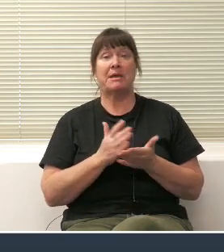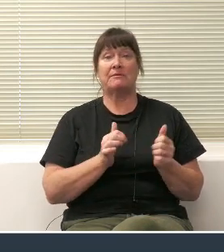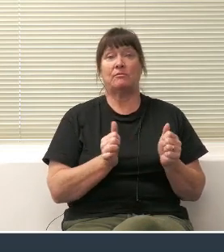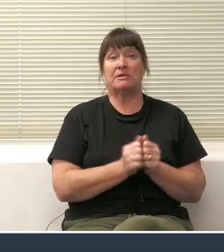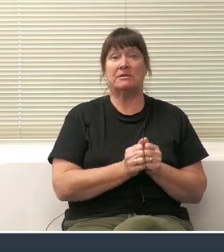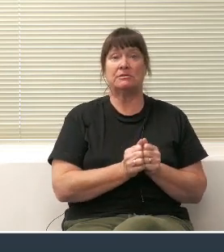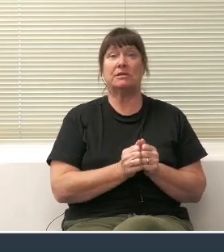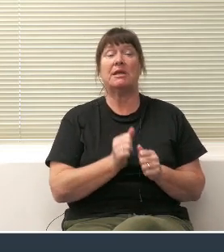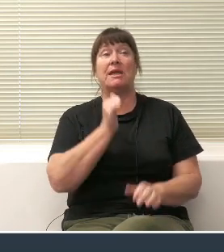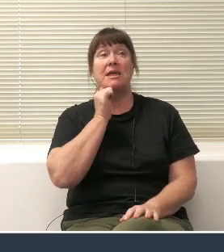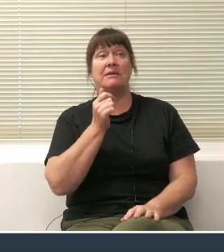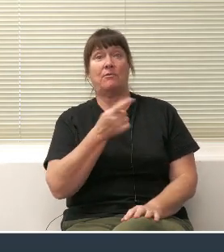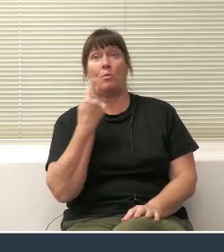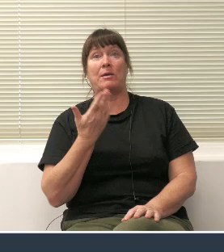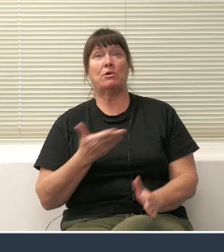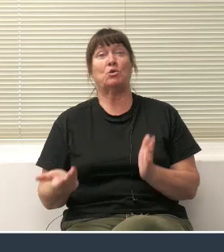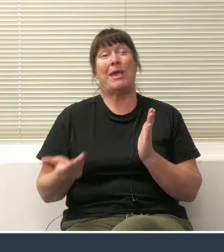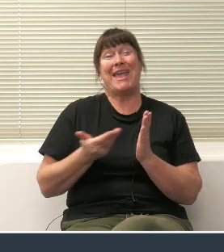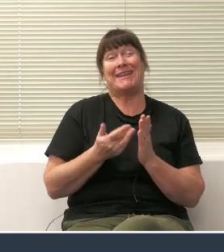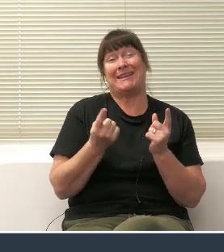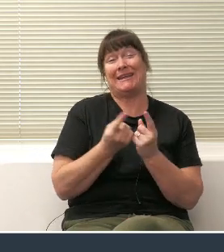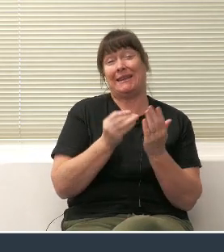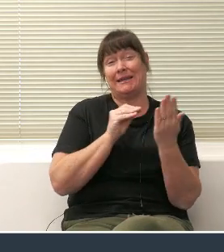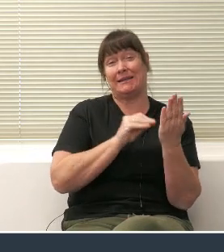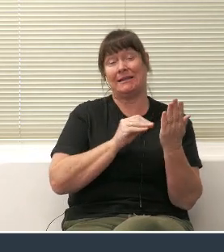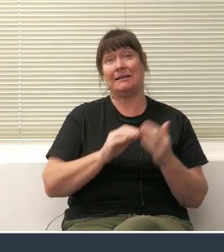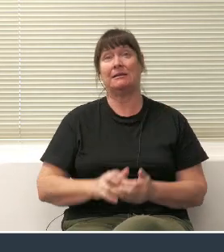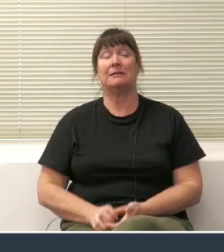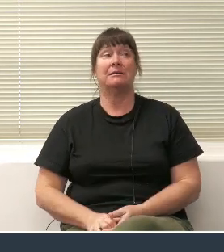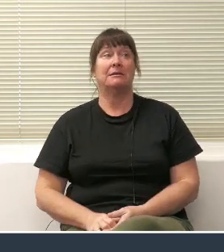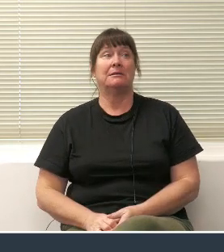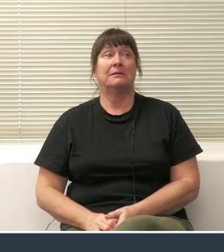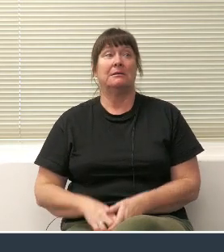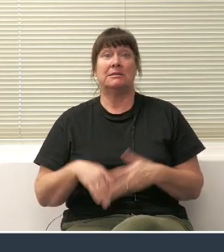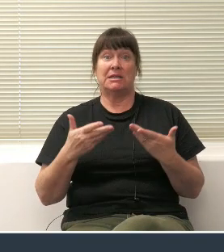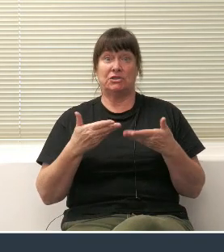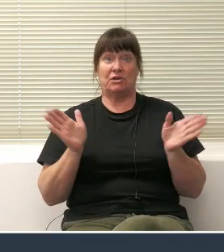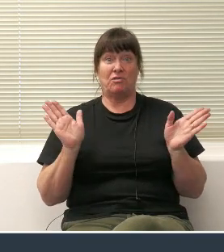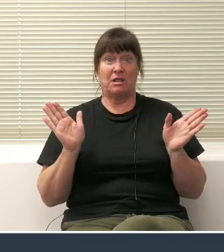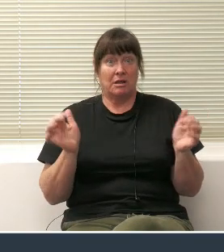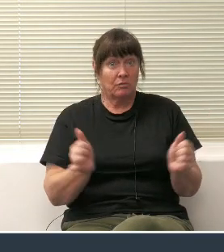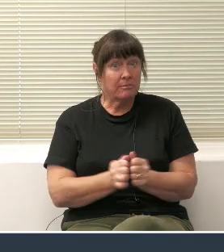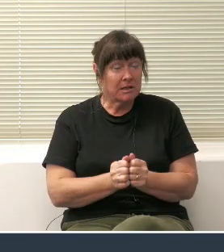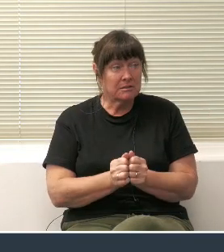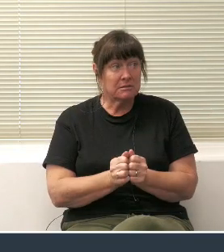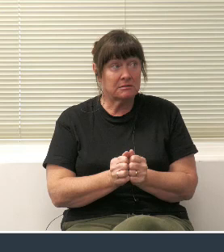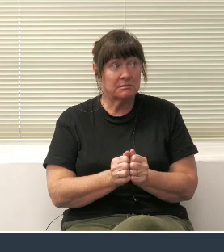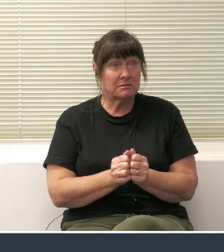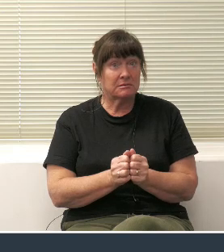we want to add anything to that. But is there general